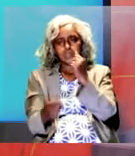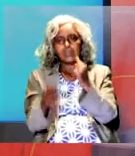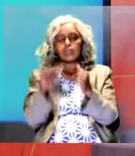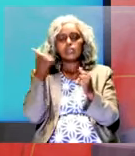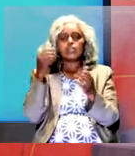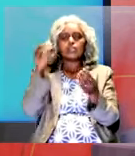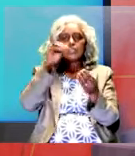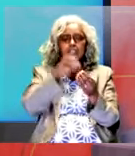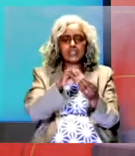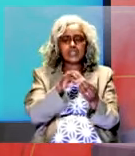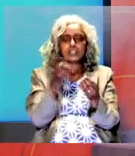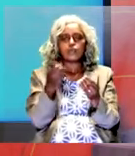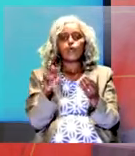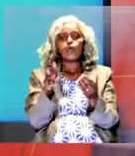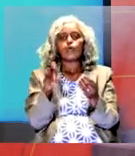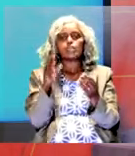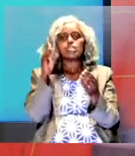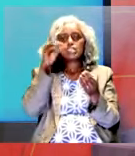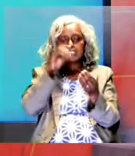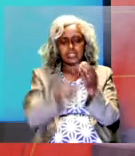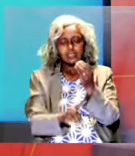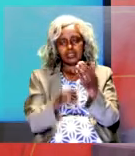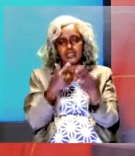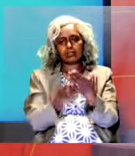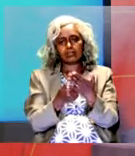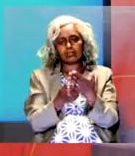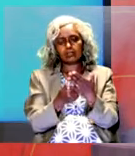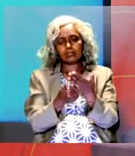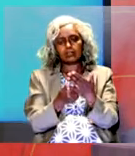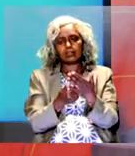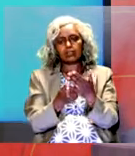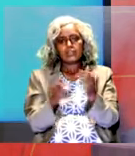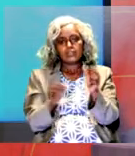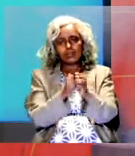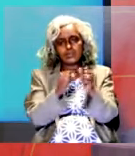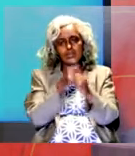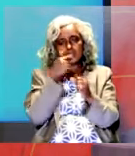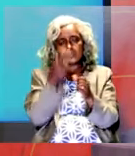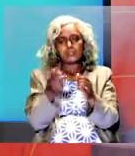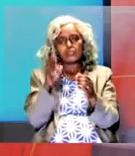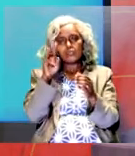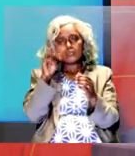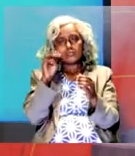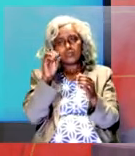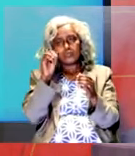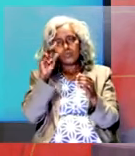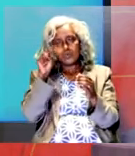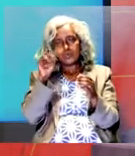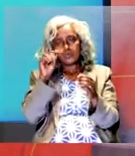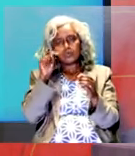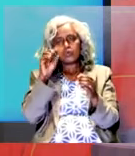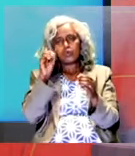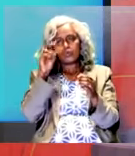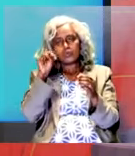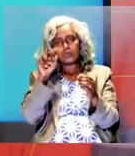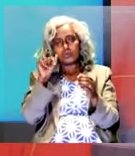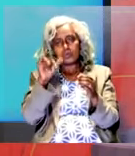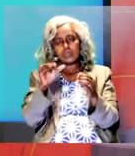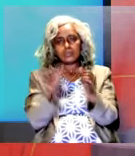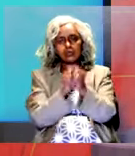either increasing or decreasing. So a sequence, we call it this monotonic sequence if it is either increasing